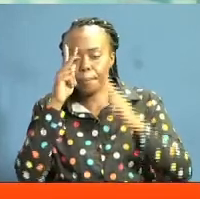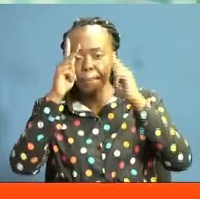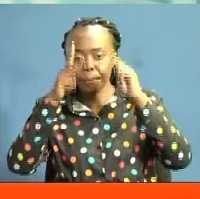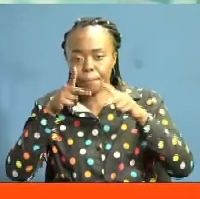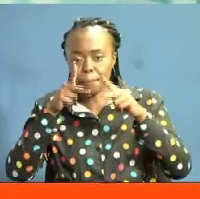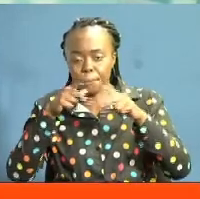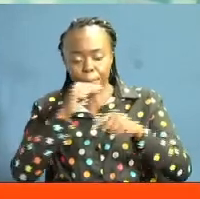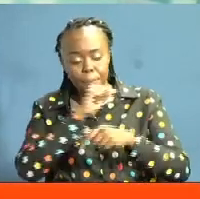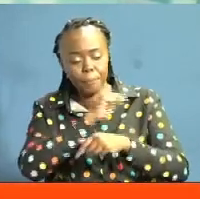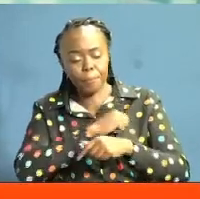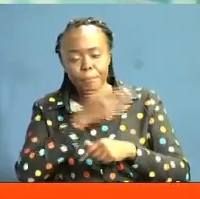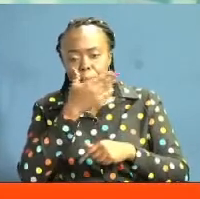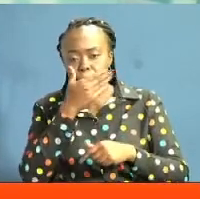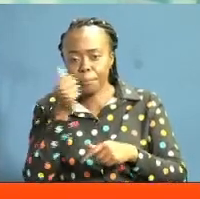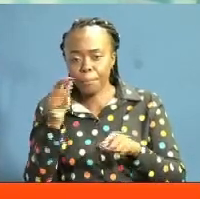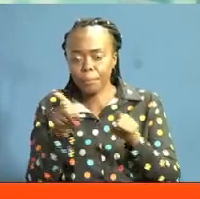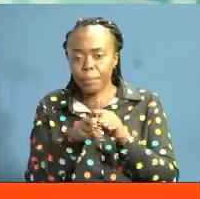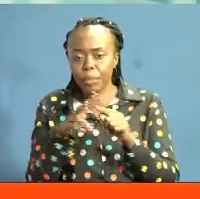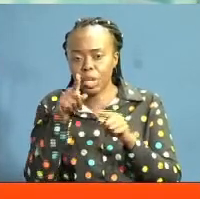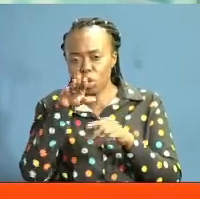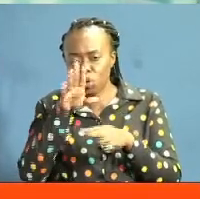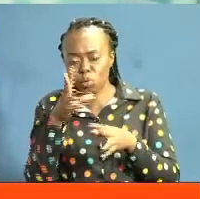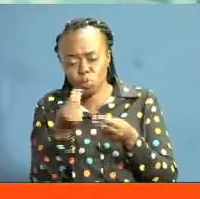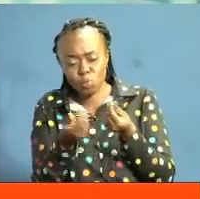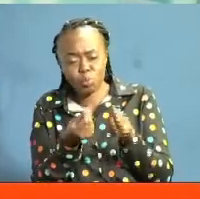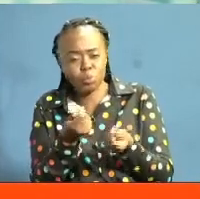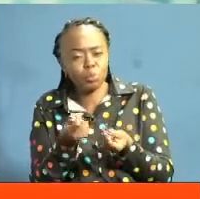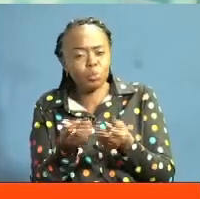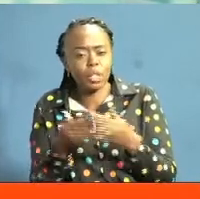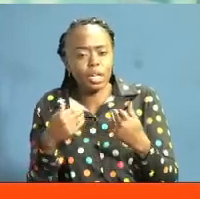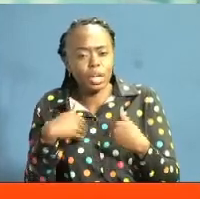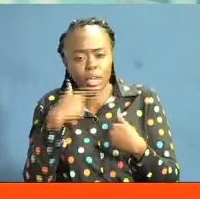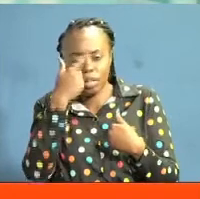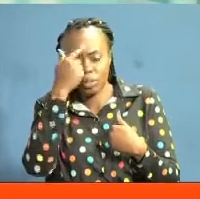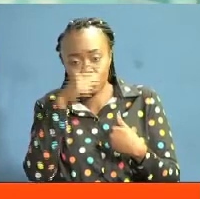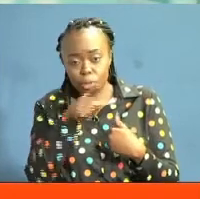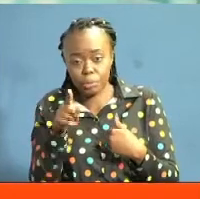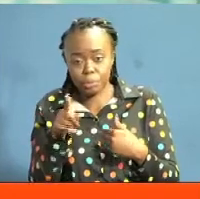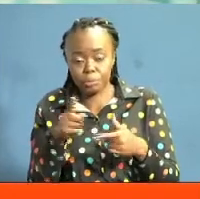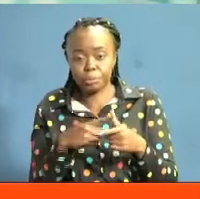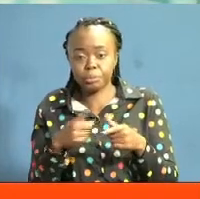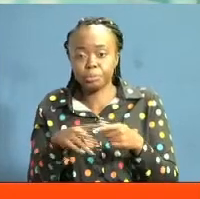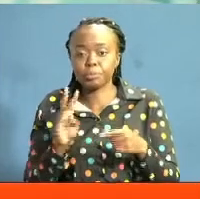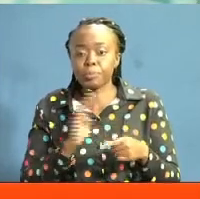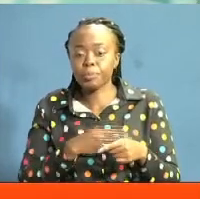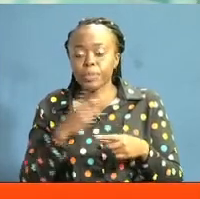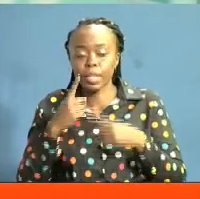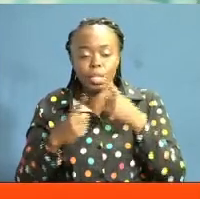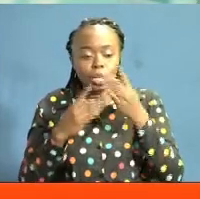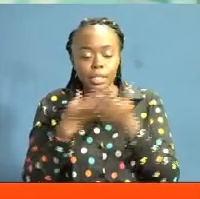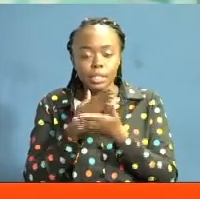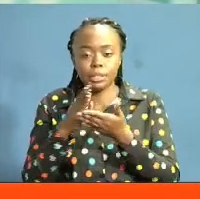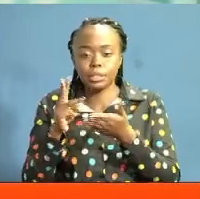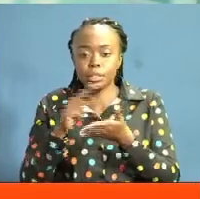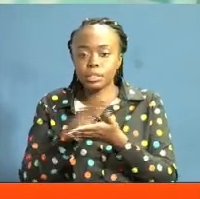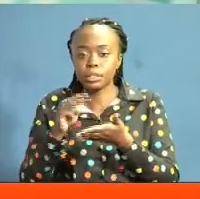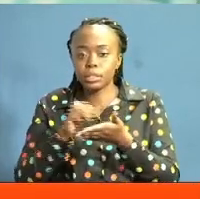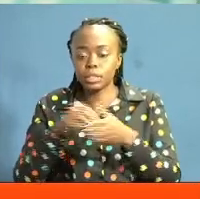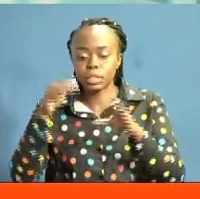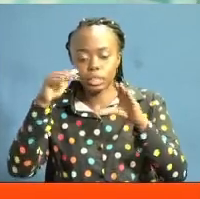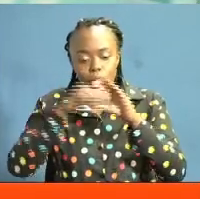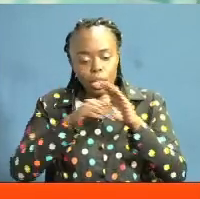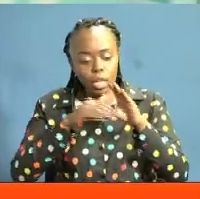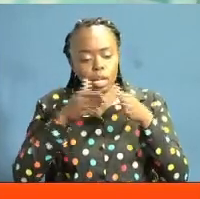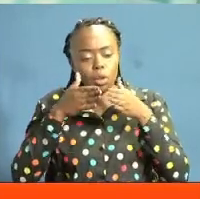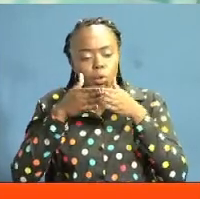physically stable, and even your pocket can have a cushion for you. Mm-hmm. Then we say that some of them go into